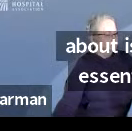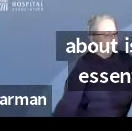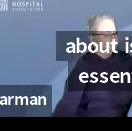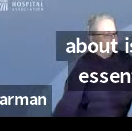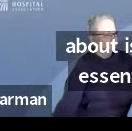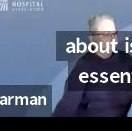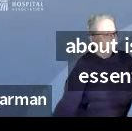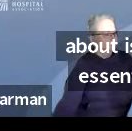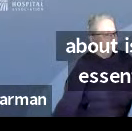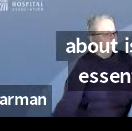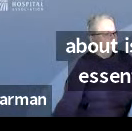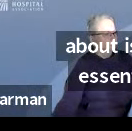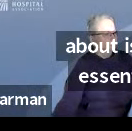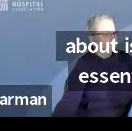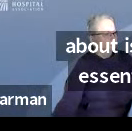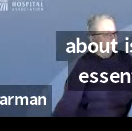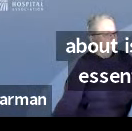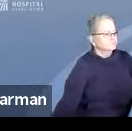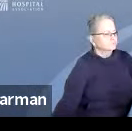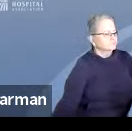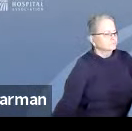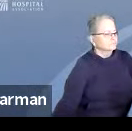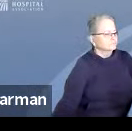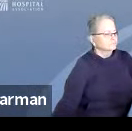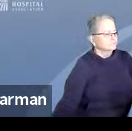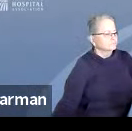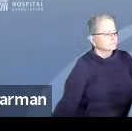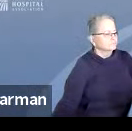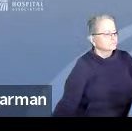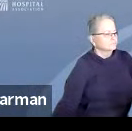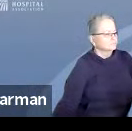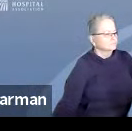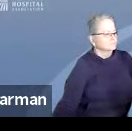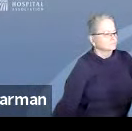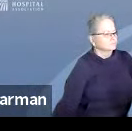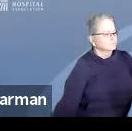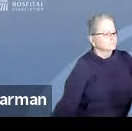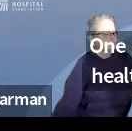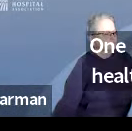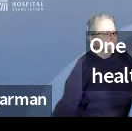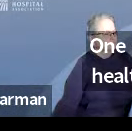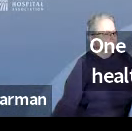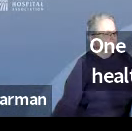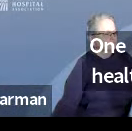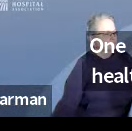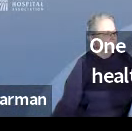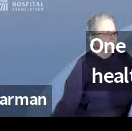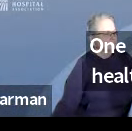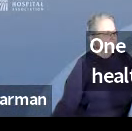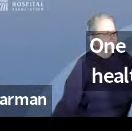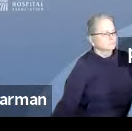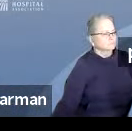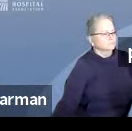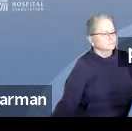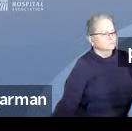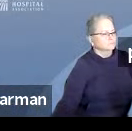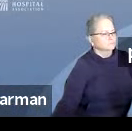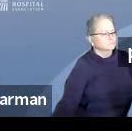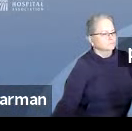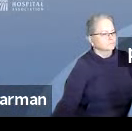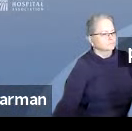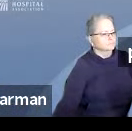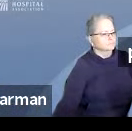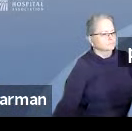travel. And I'll just, not to tell too many stories, but I spent yesterday making sure my parents had appointments for